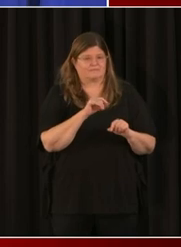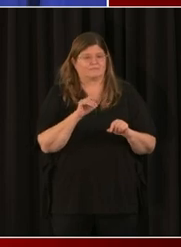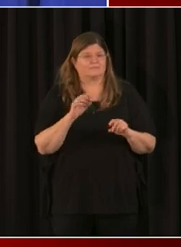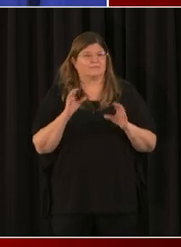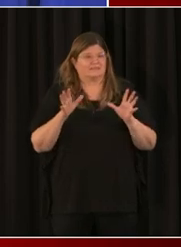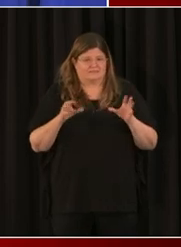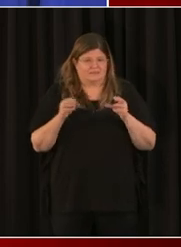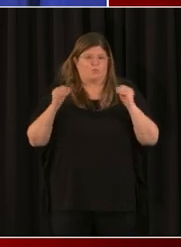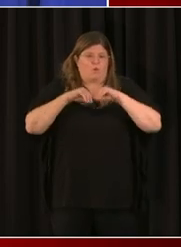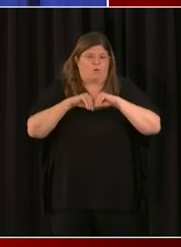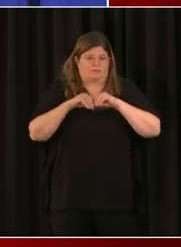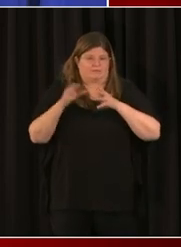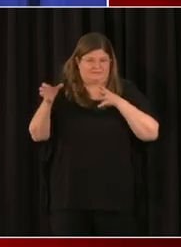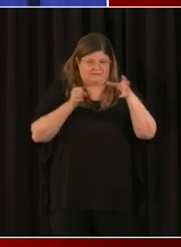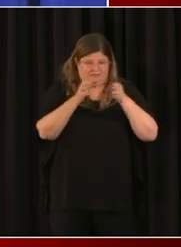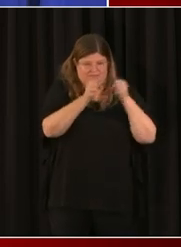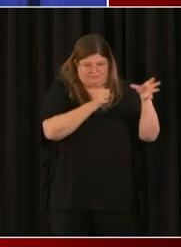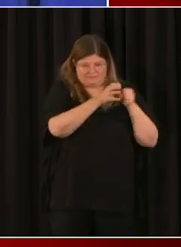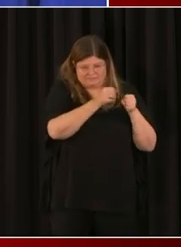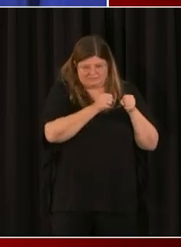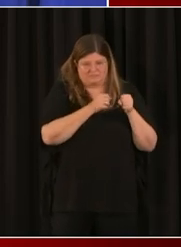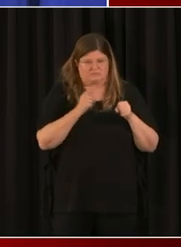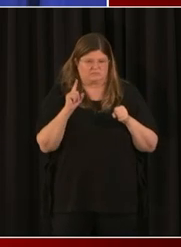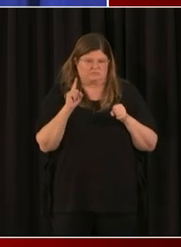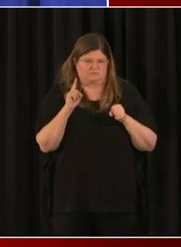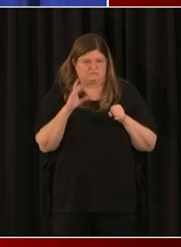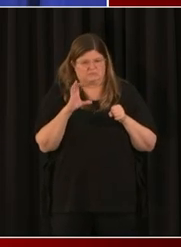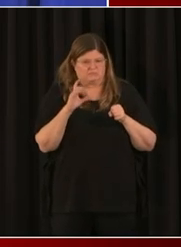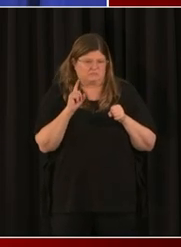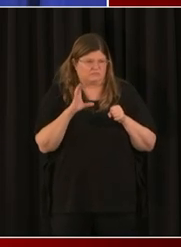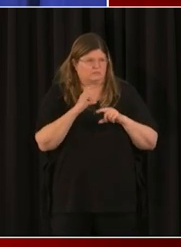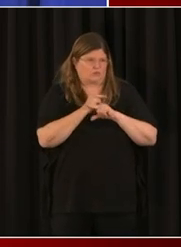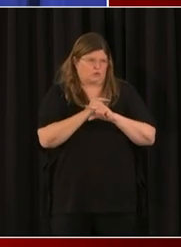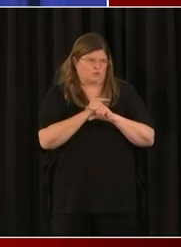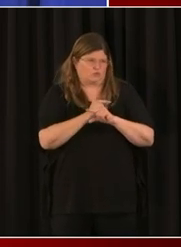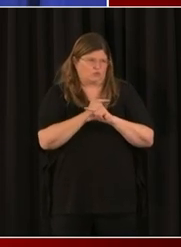many guard there will be? I think we're going to be around 100. Oh.